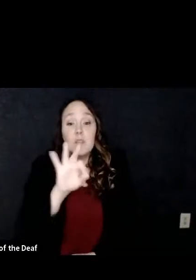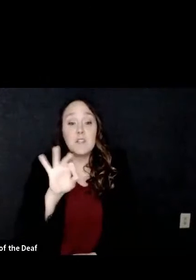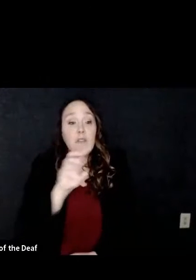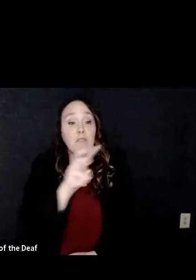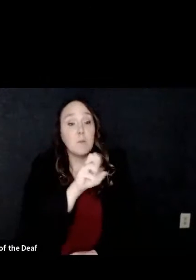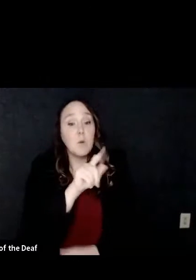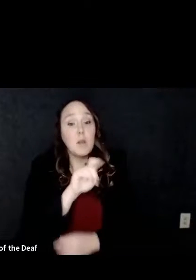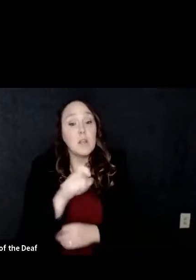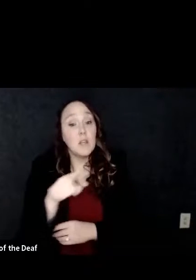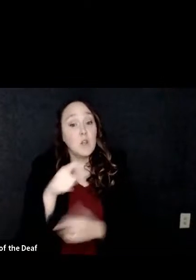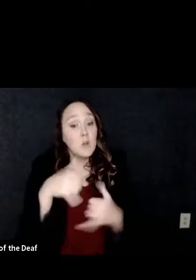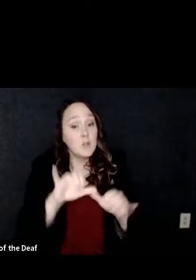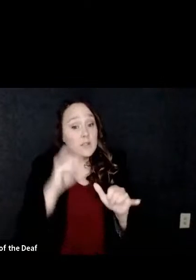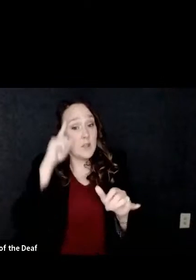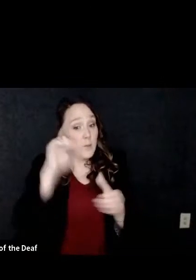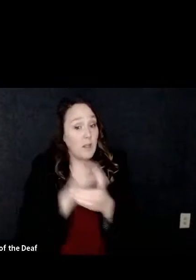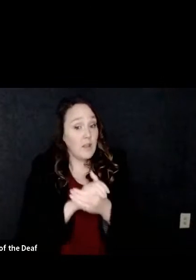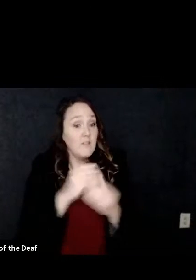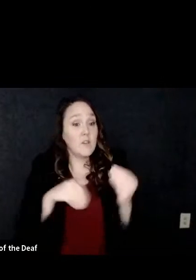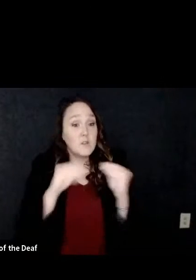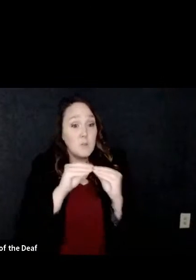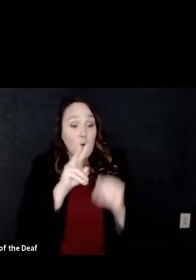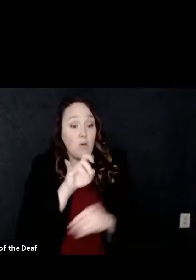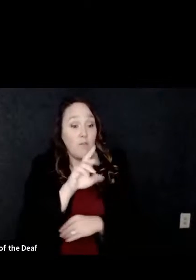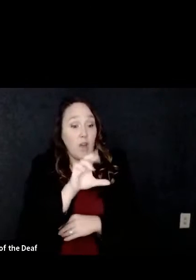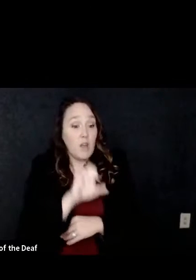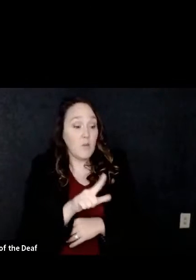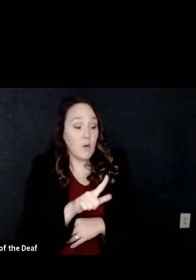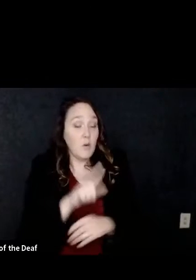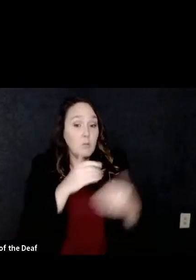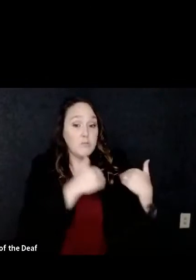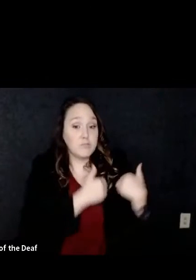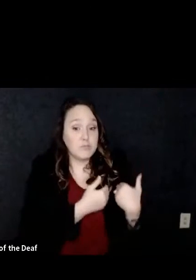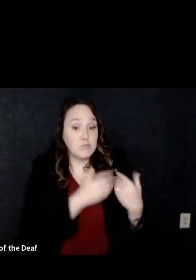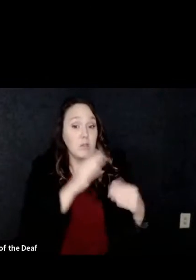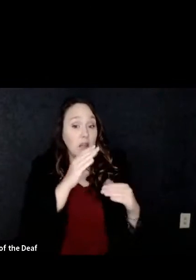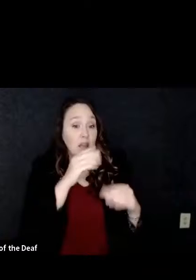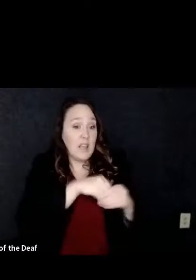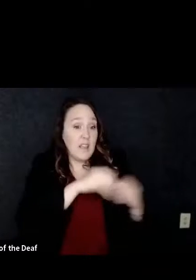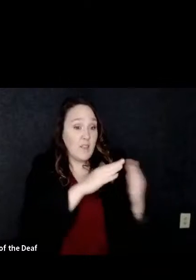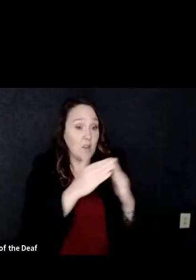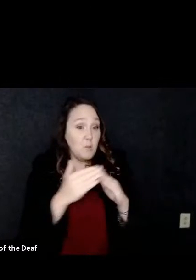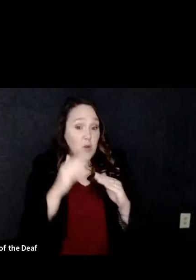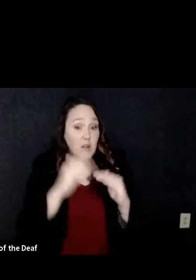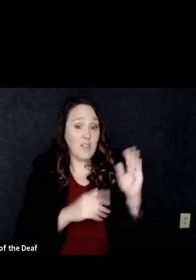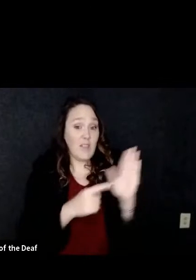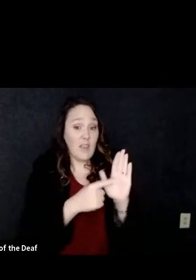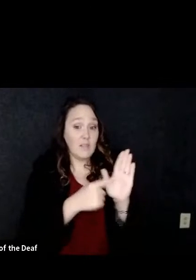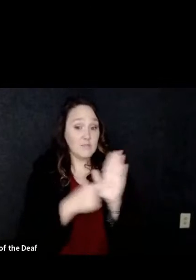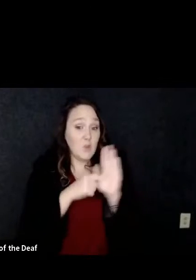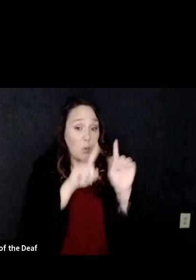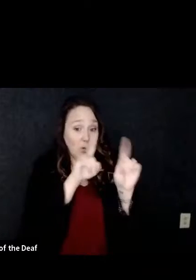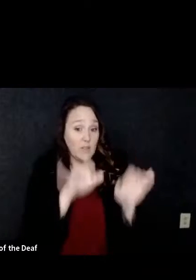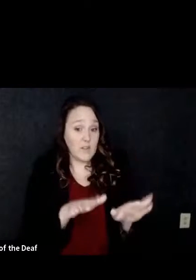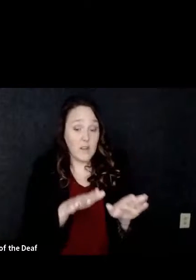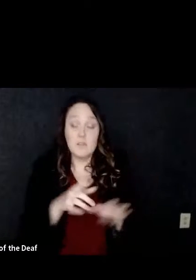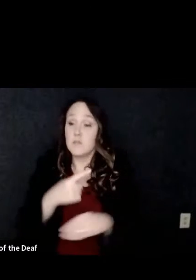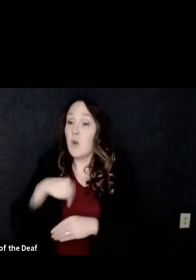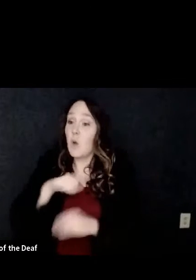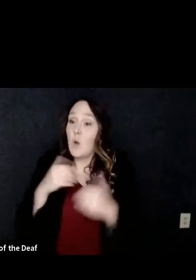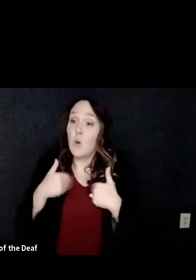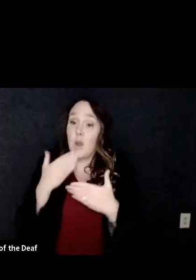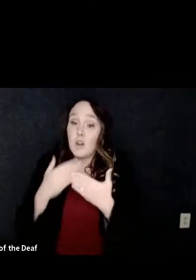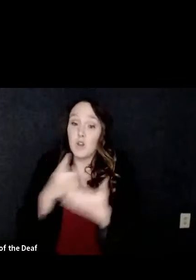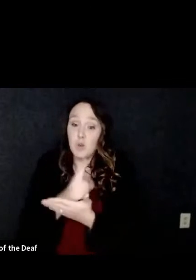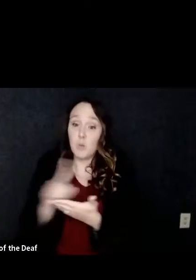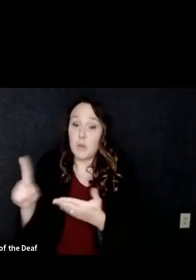do you still believe that there is a greater viral load in the community than the tests show? You know, we had a really good week of testing